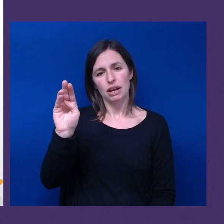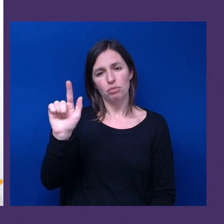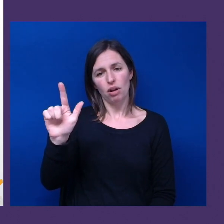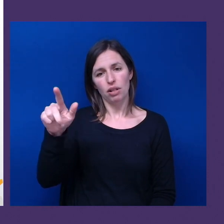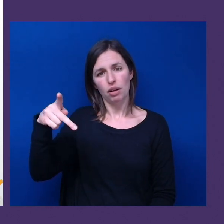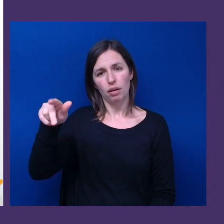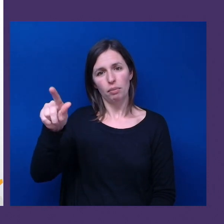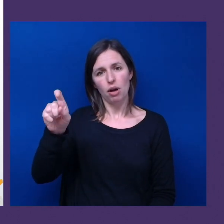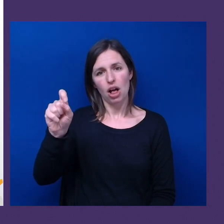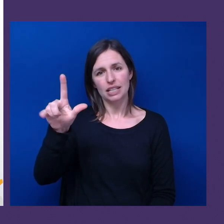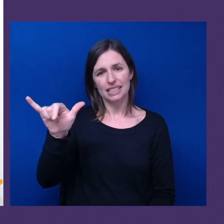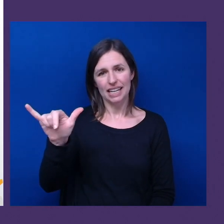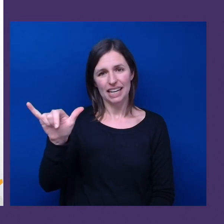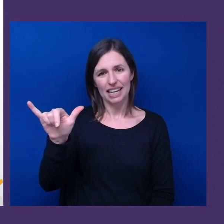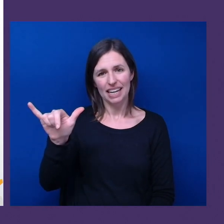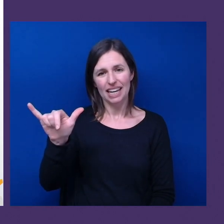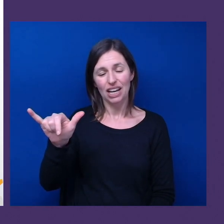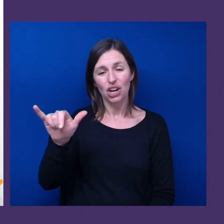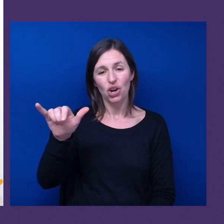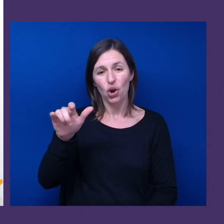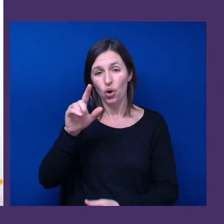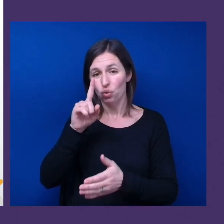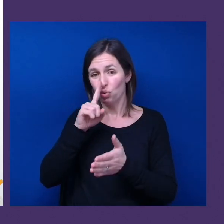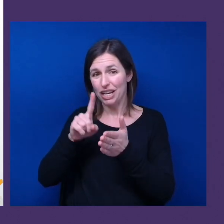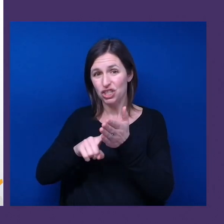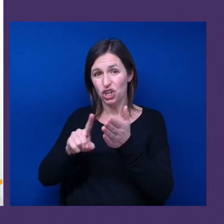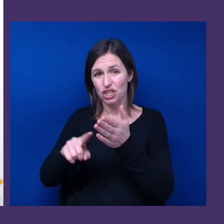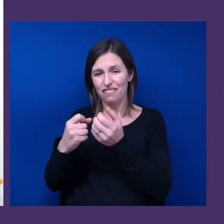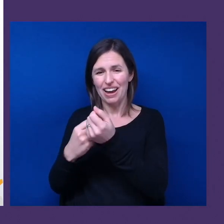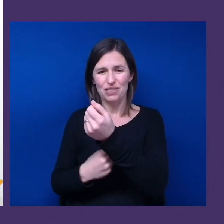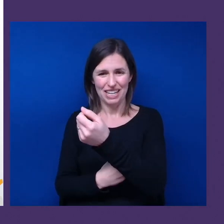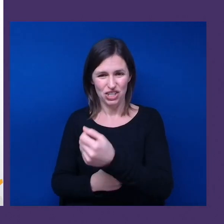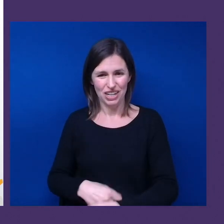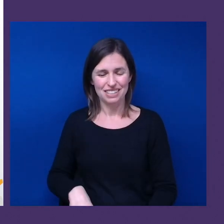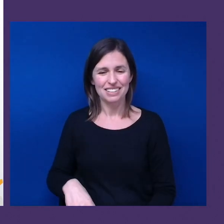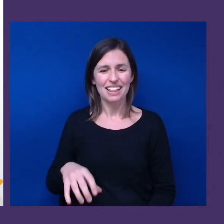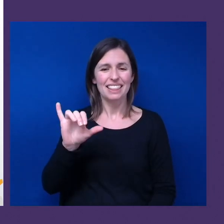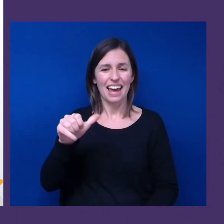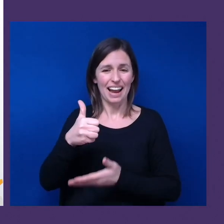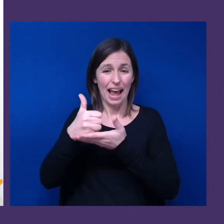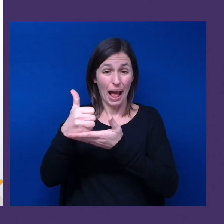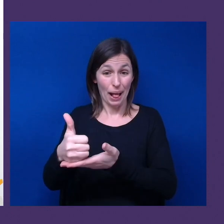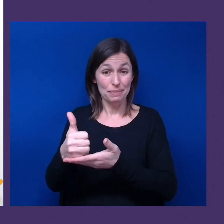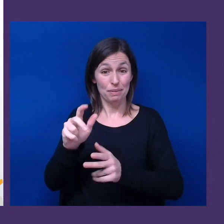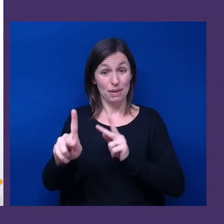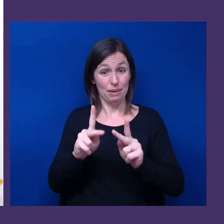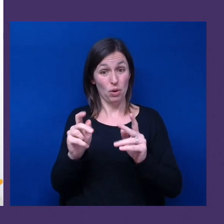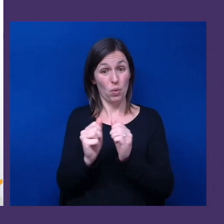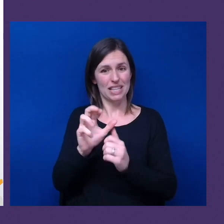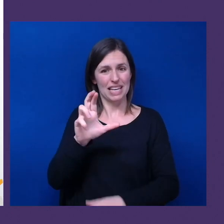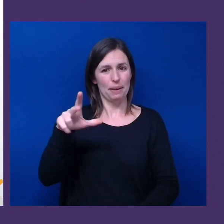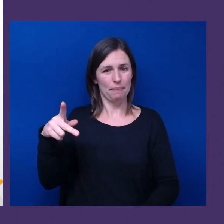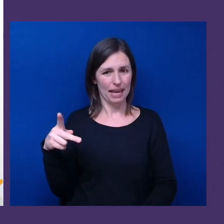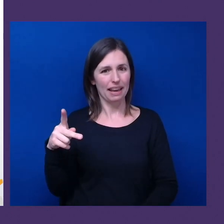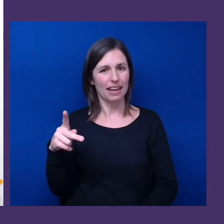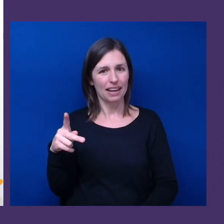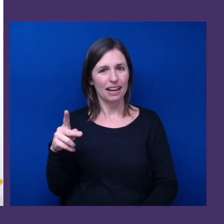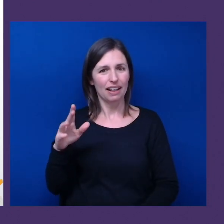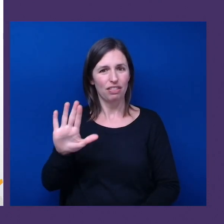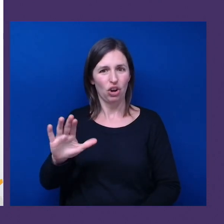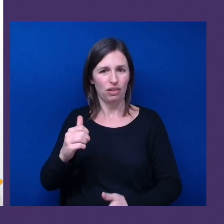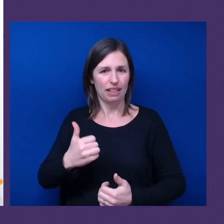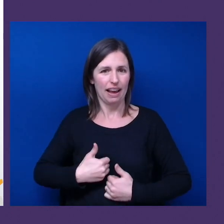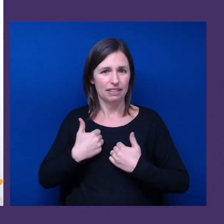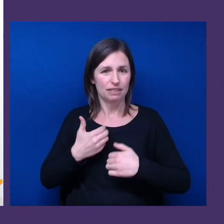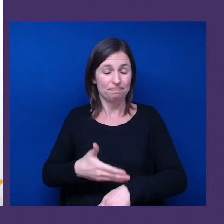funds US-based research to change what's possible for people with cerebral palsy. Jocelyn Cohen is the Vice President of Program and Operations